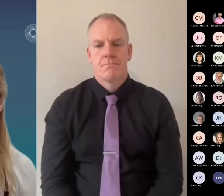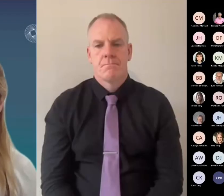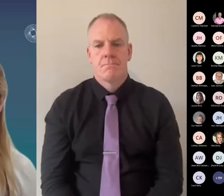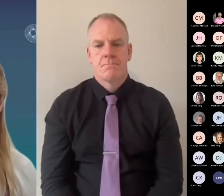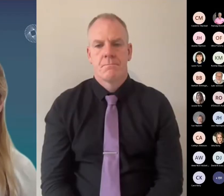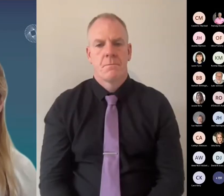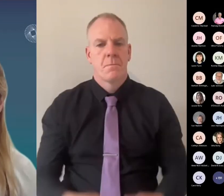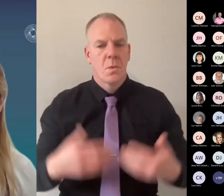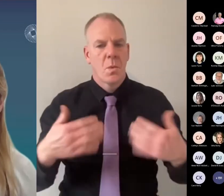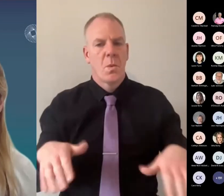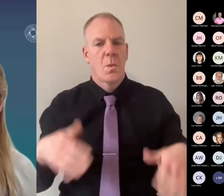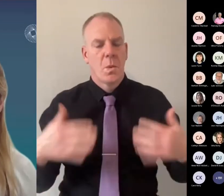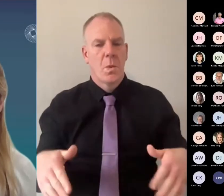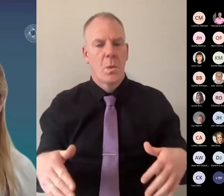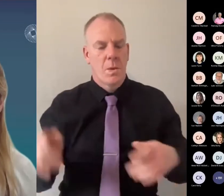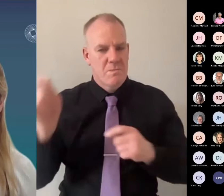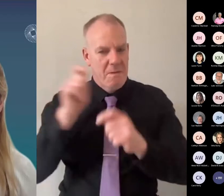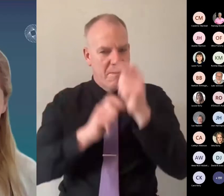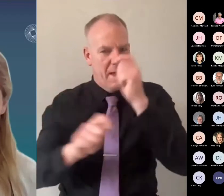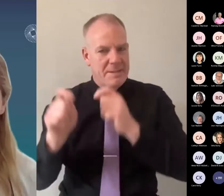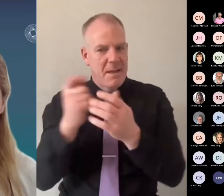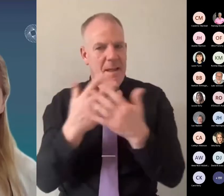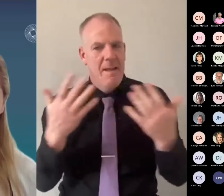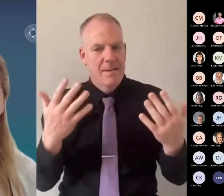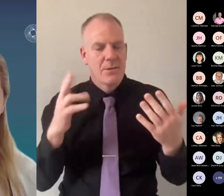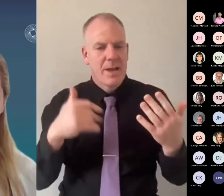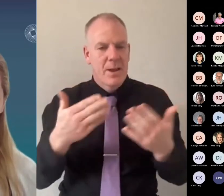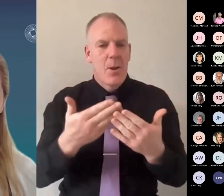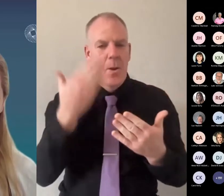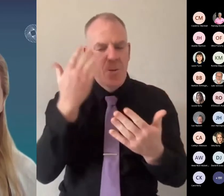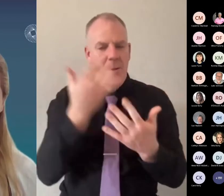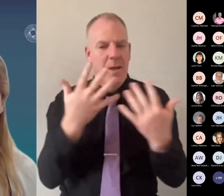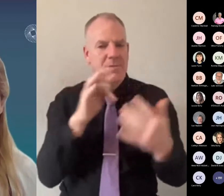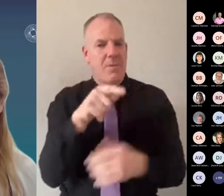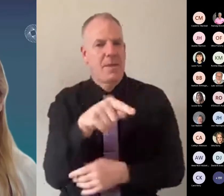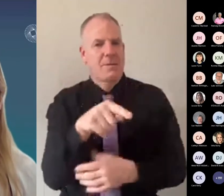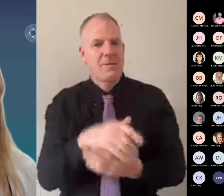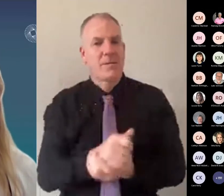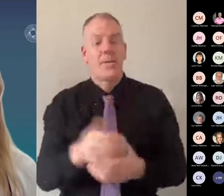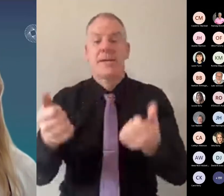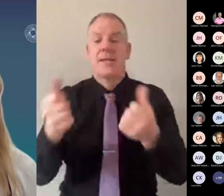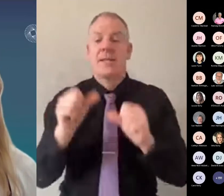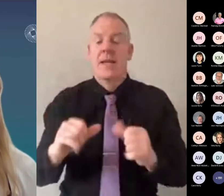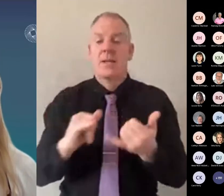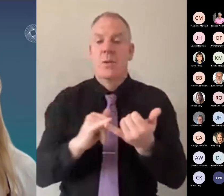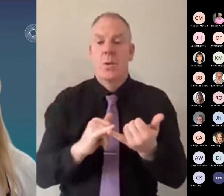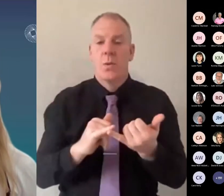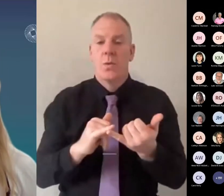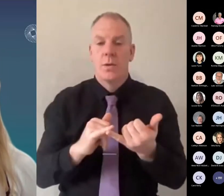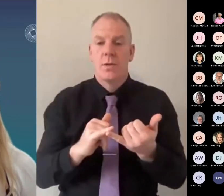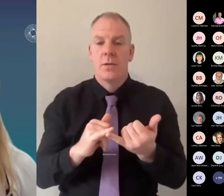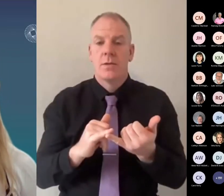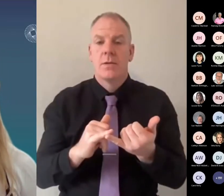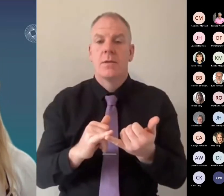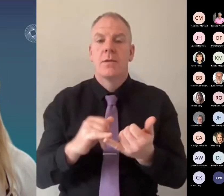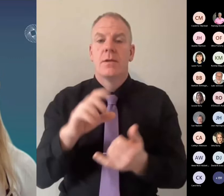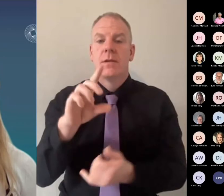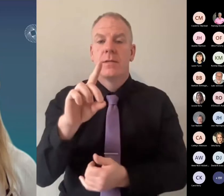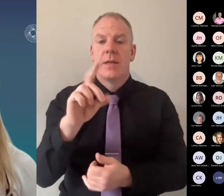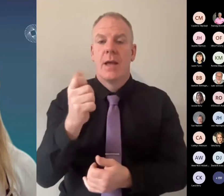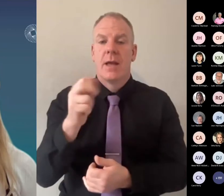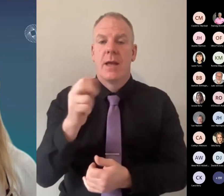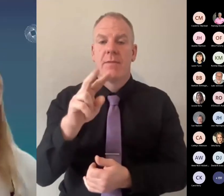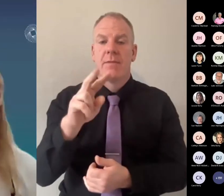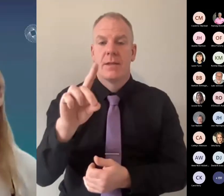Absolutely fantastic reflections there. I think we can take a lot from it. So next we are going to move on and hear from David Jones, who is